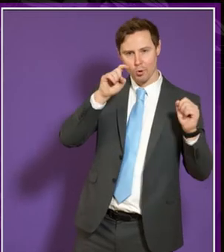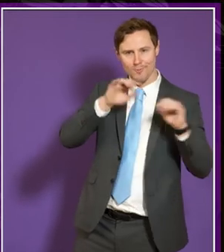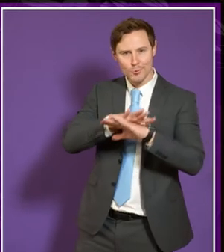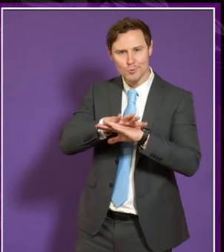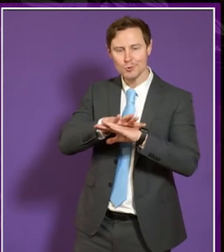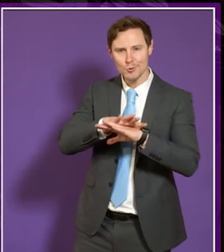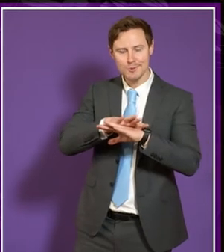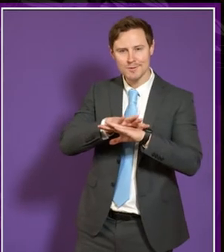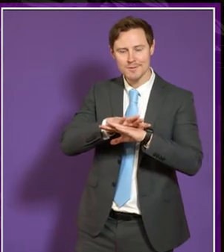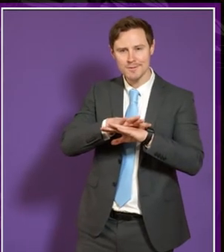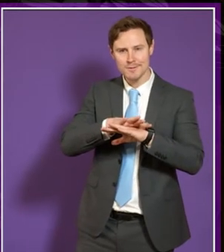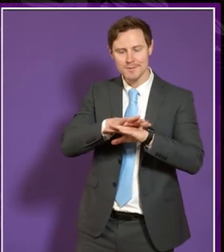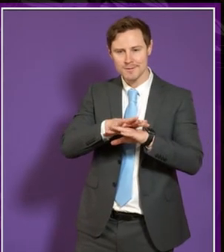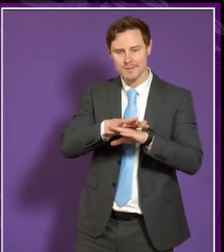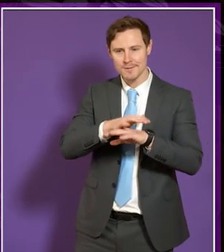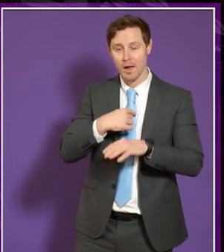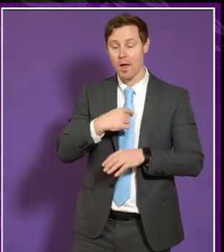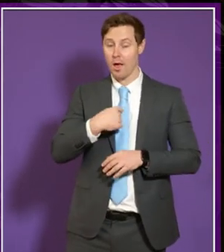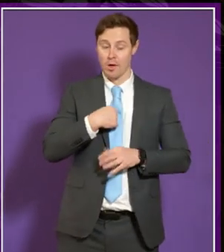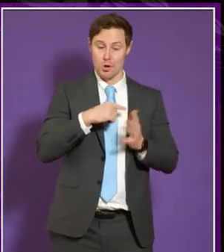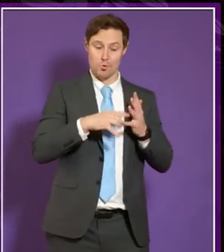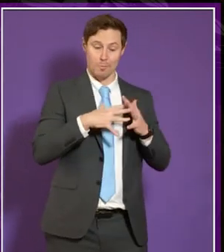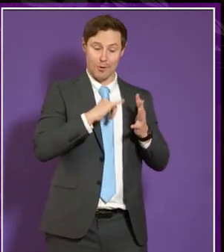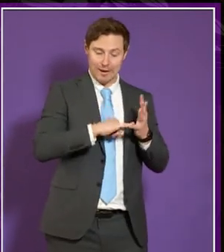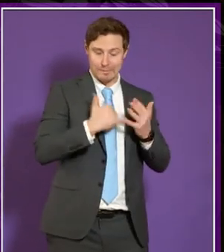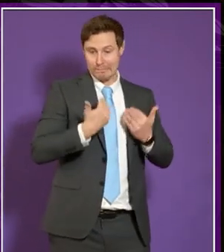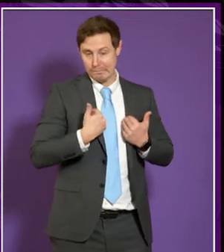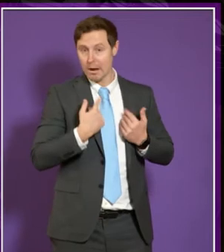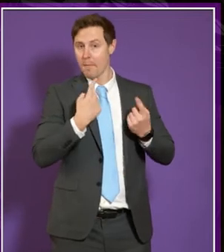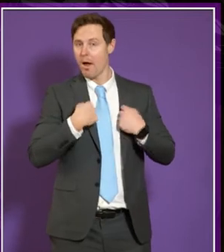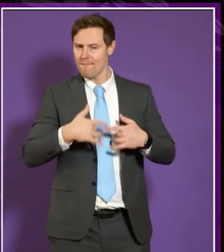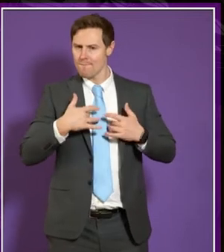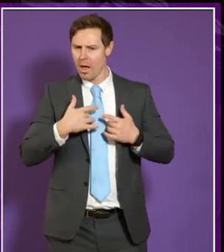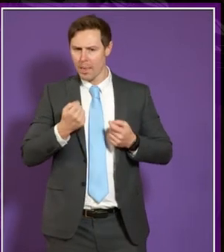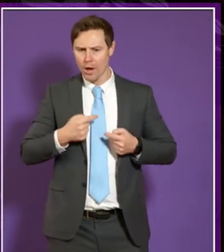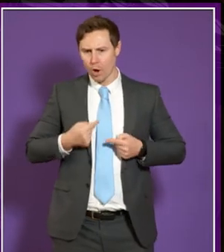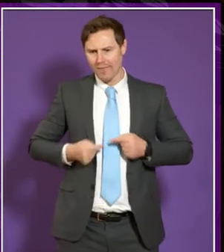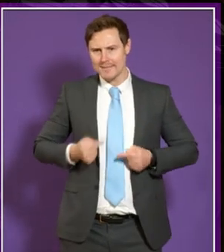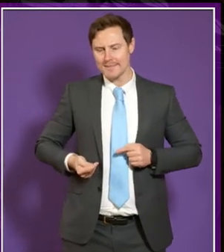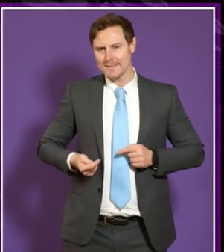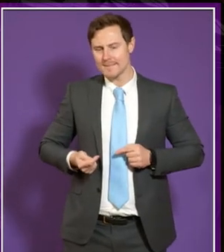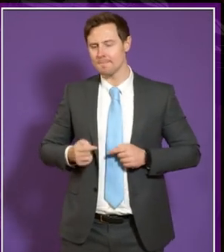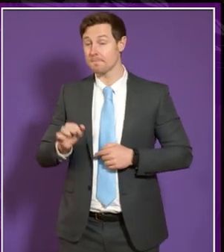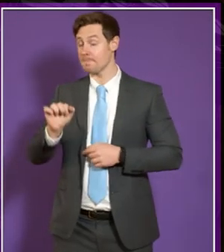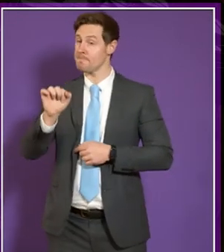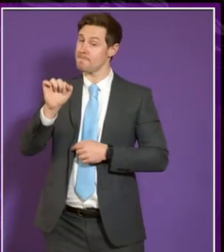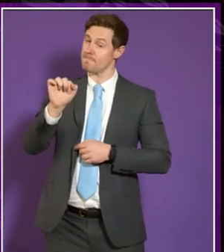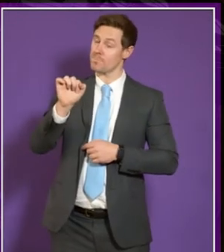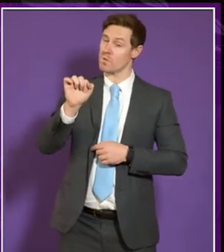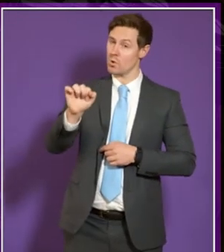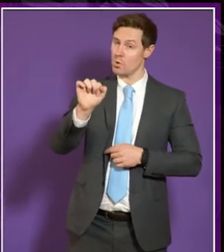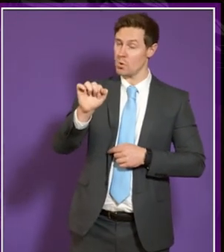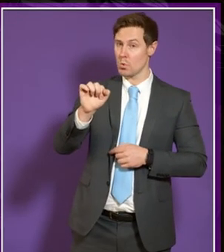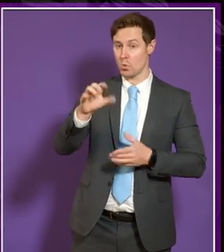on and i'm hoping that's not just a uws but that's we certainly have fields of conflict we'll build it into